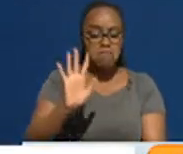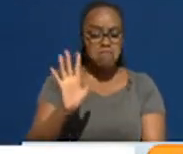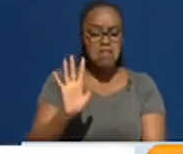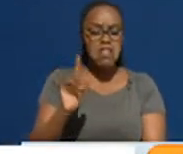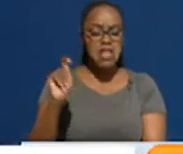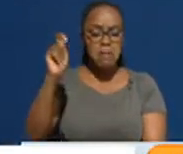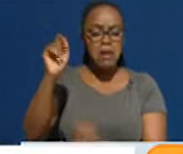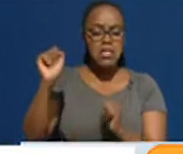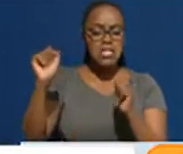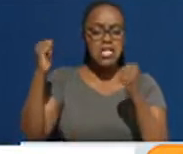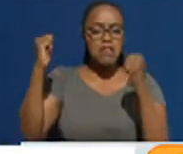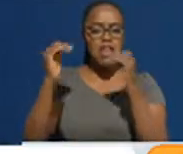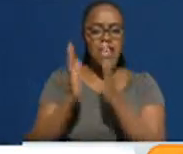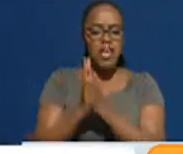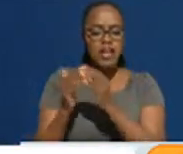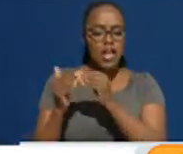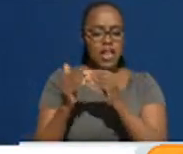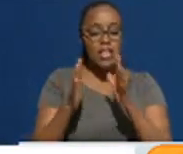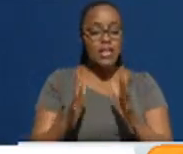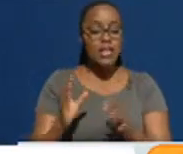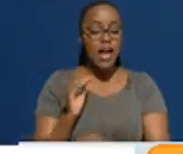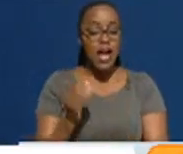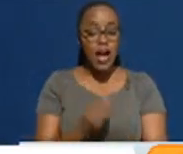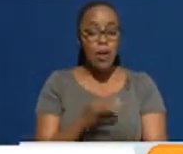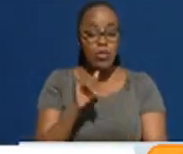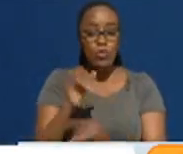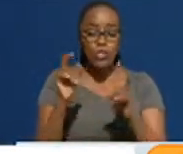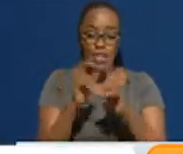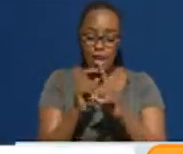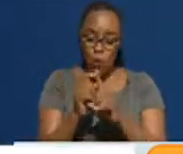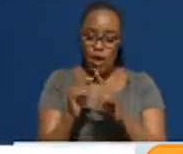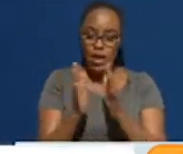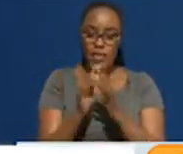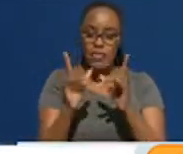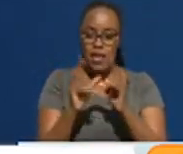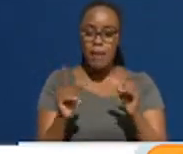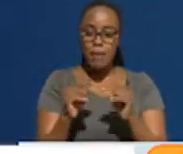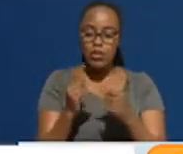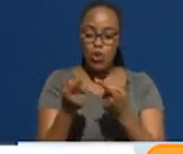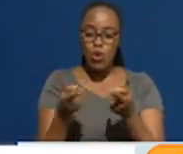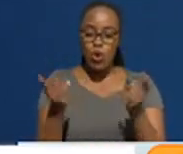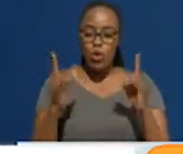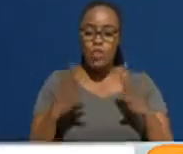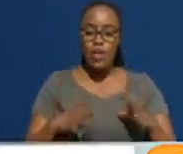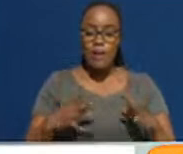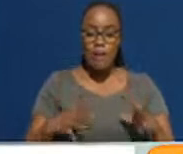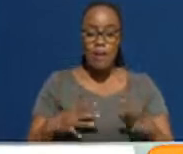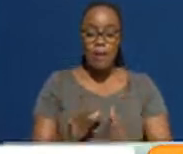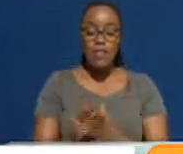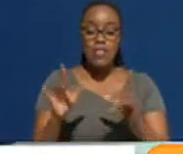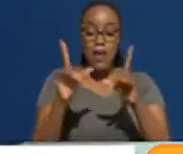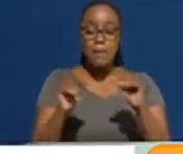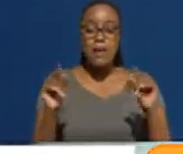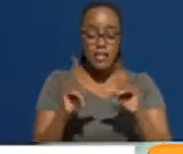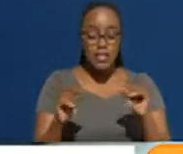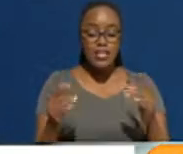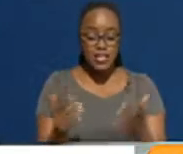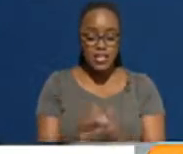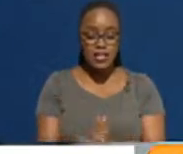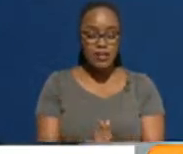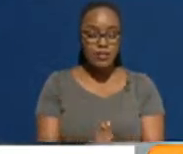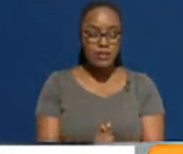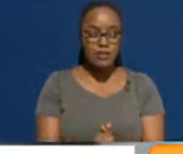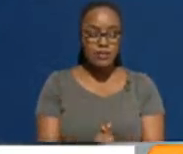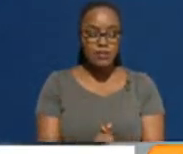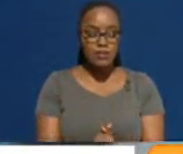is safe. He's our leader. Those are the kind of messages we want from all of them. In fact, these messages.